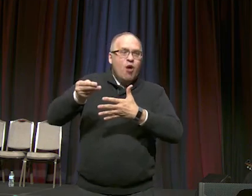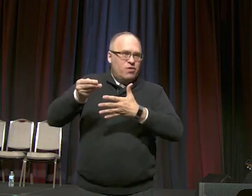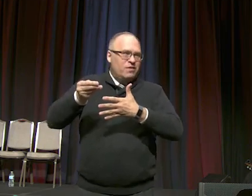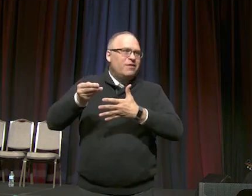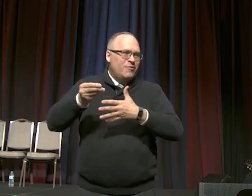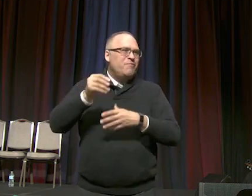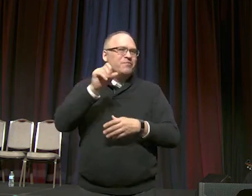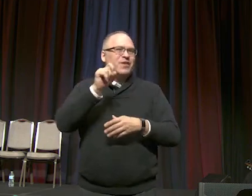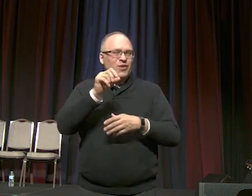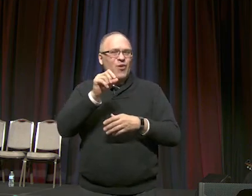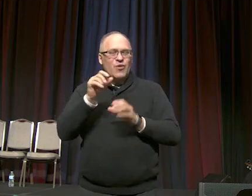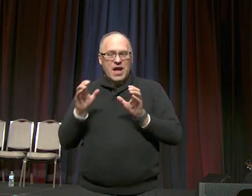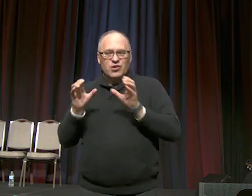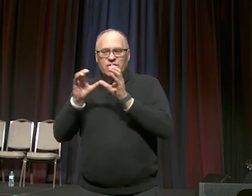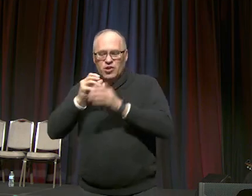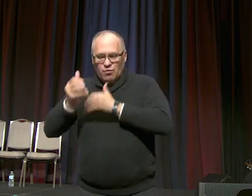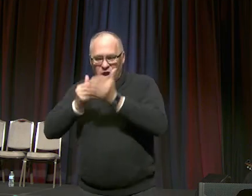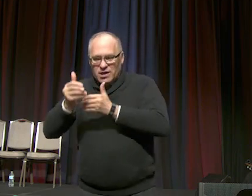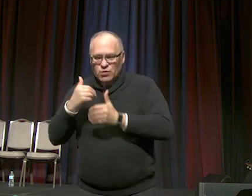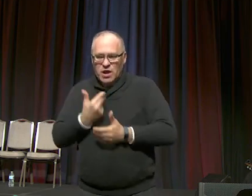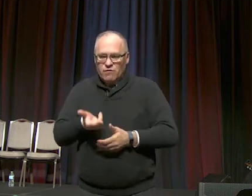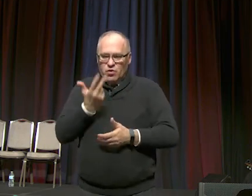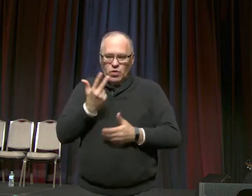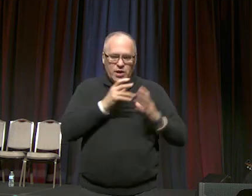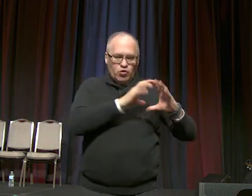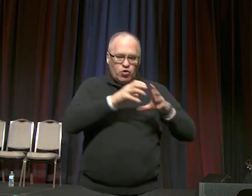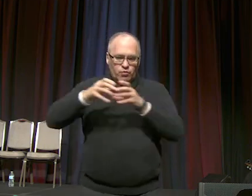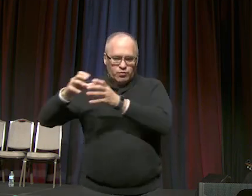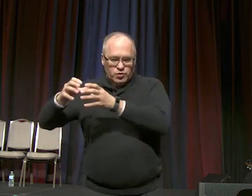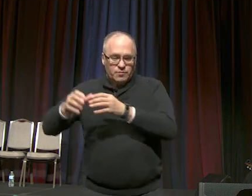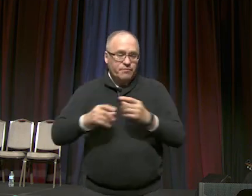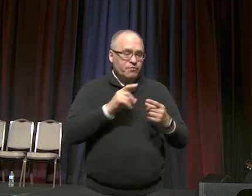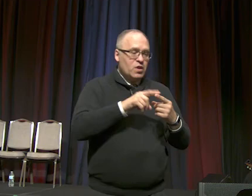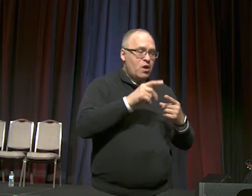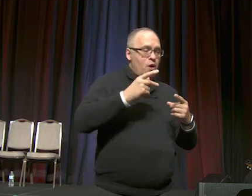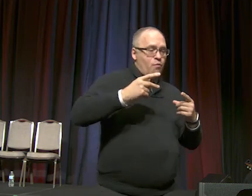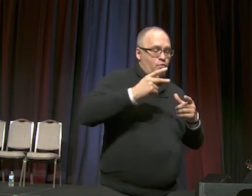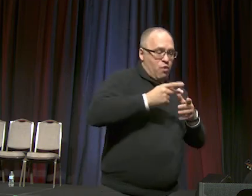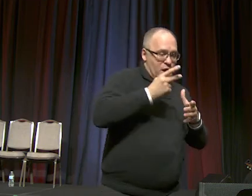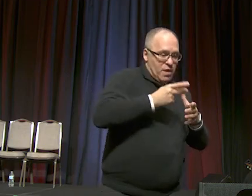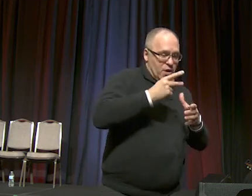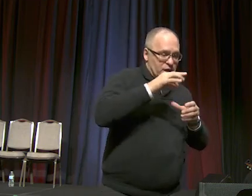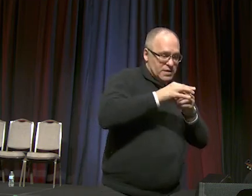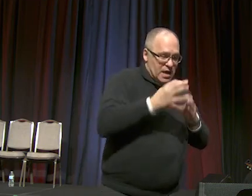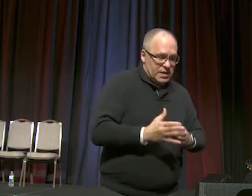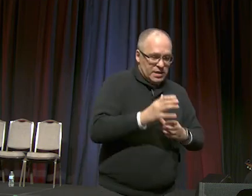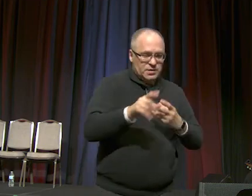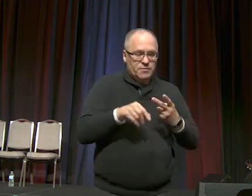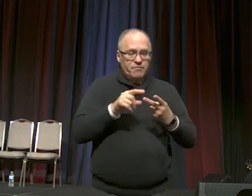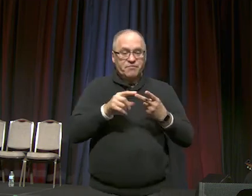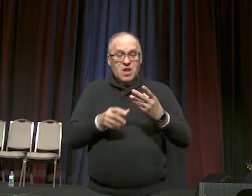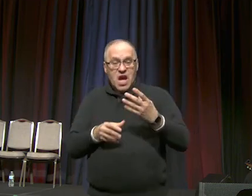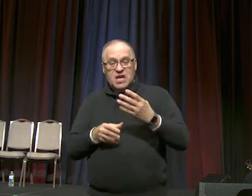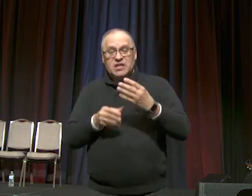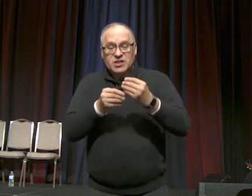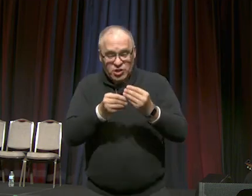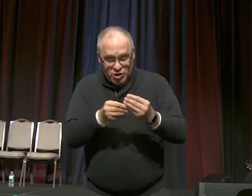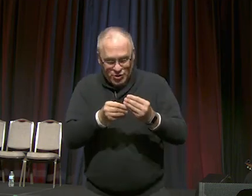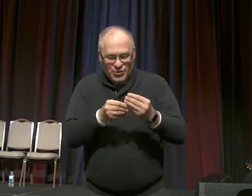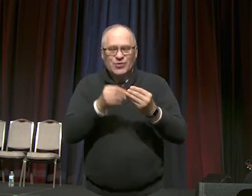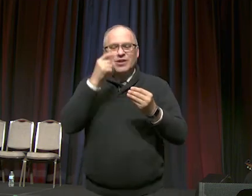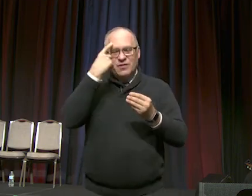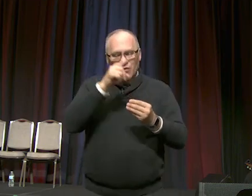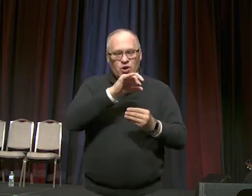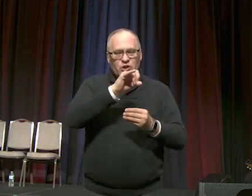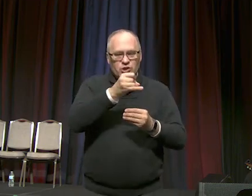we have three groups that are elected: primary delegates, additional delegates to the jurisdictional or